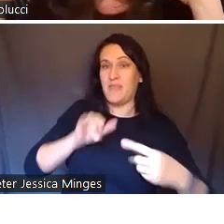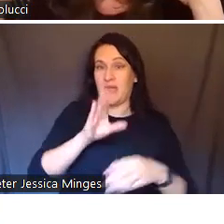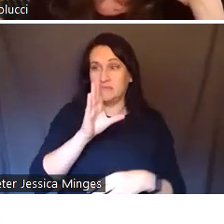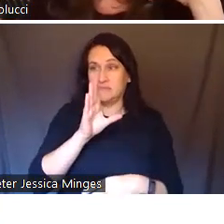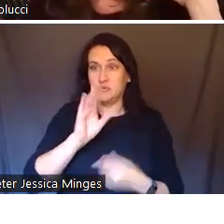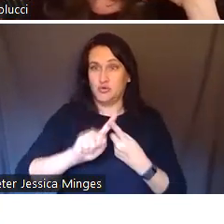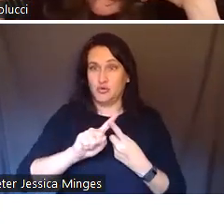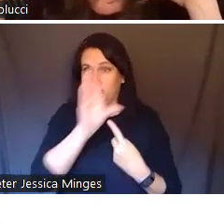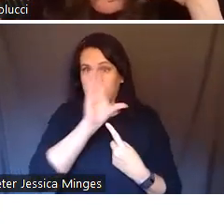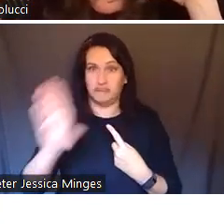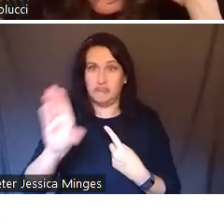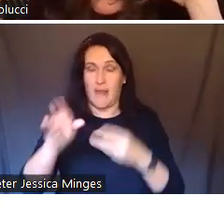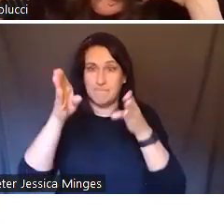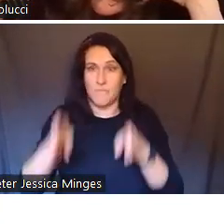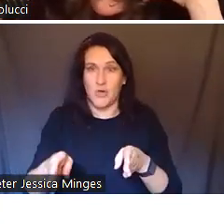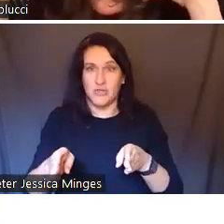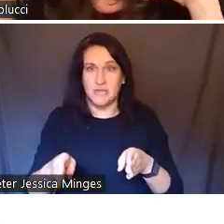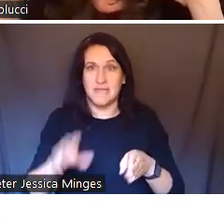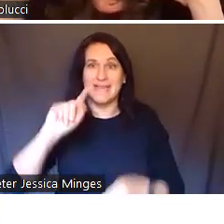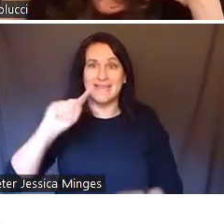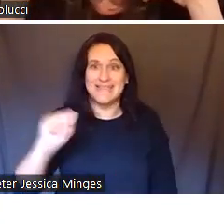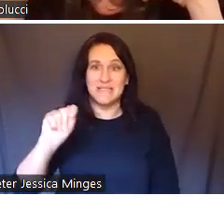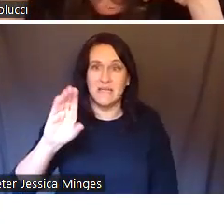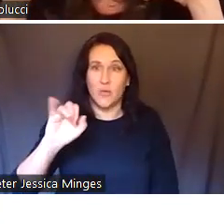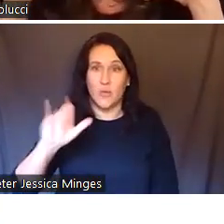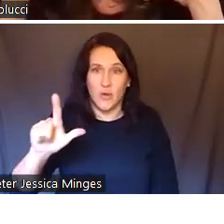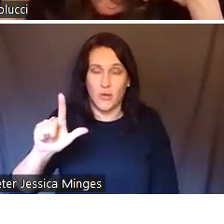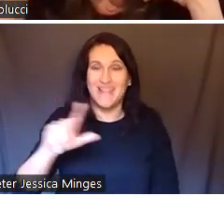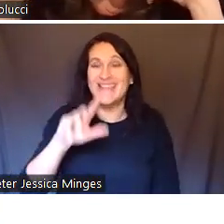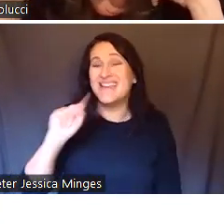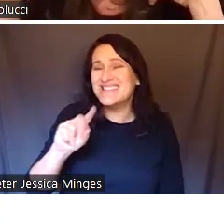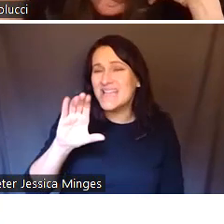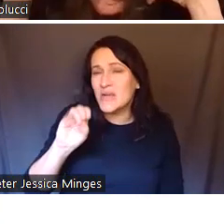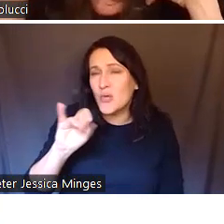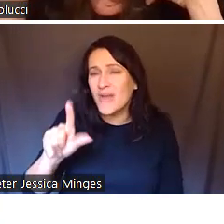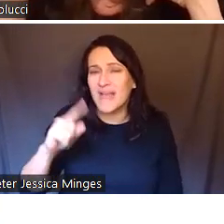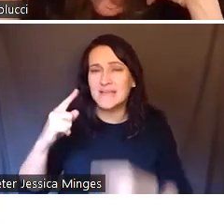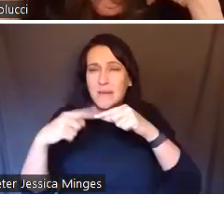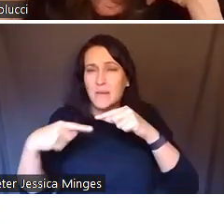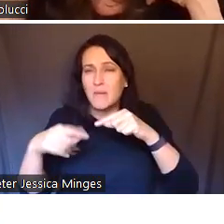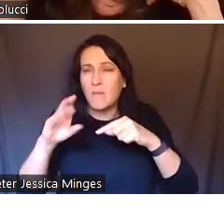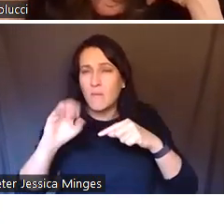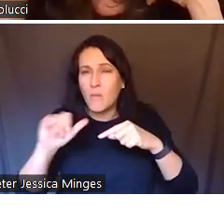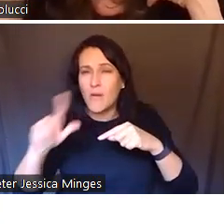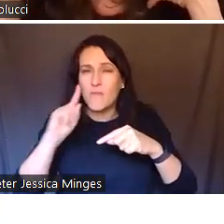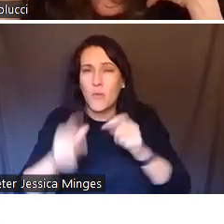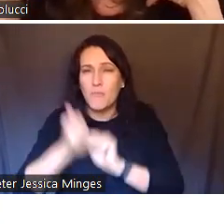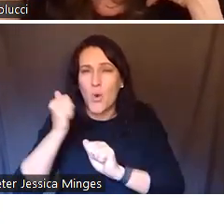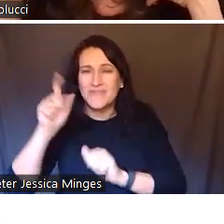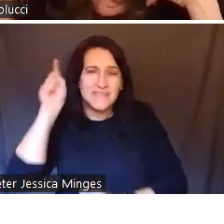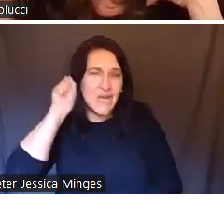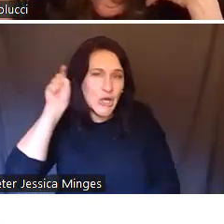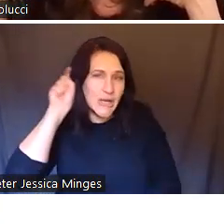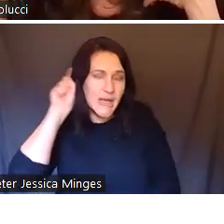directly to the person's T-coil. So a T-coil is just a tiny coil that is in most hearing aids